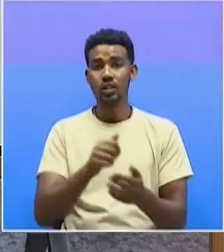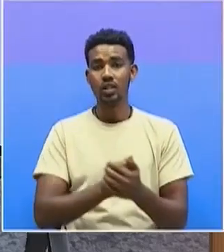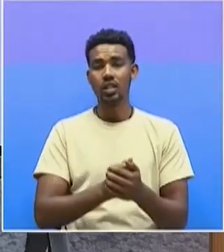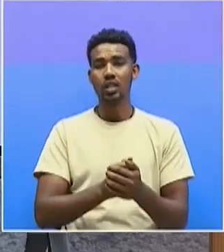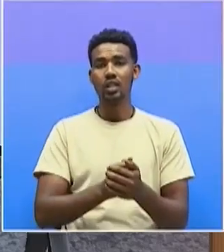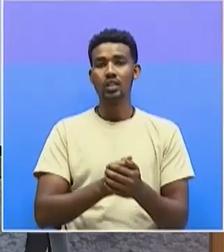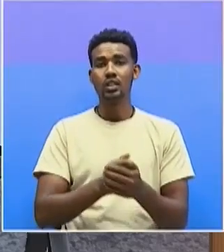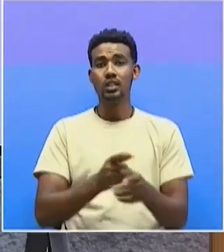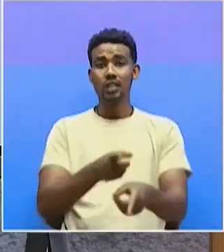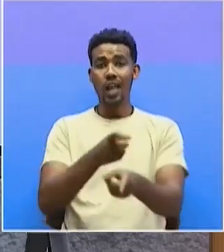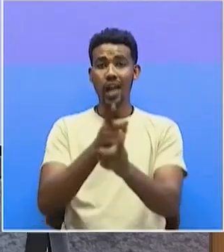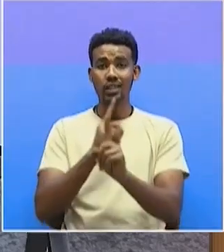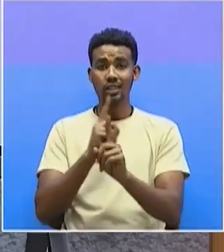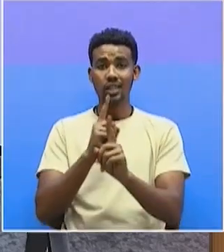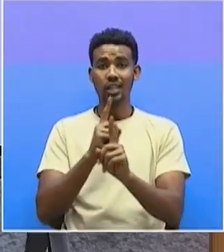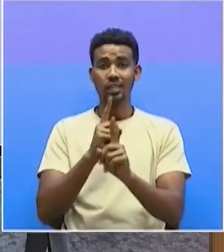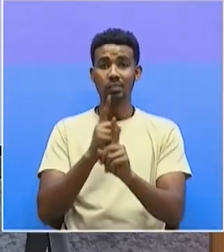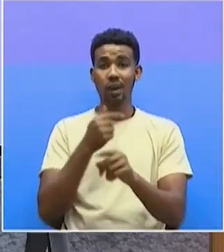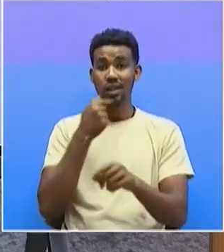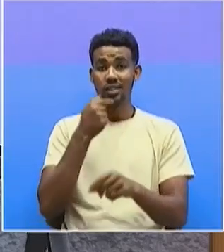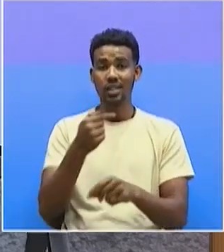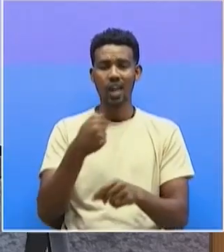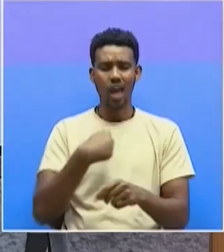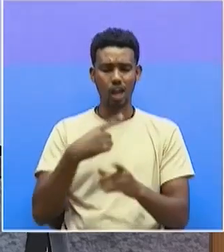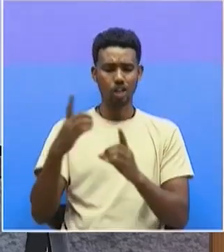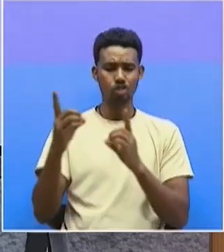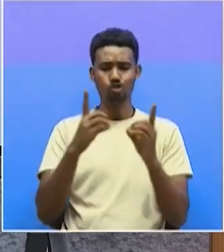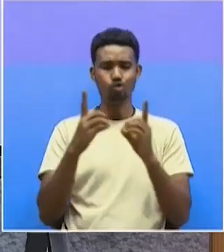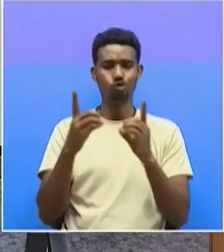also answered the question by saying, I do,